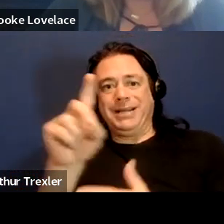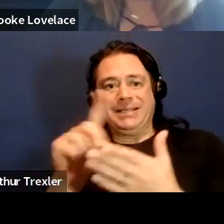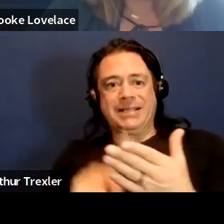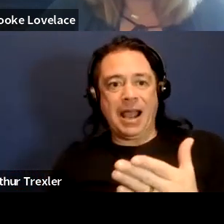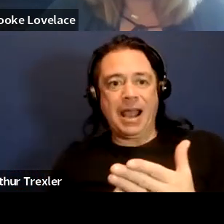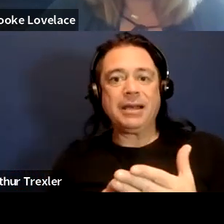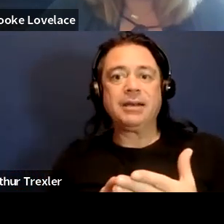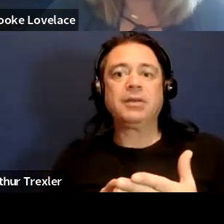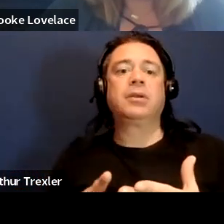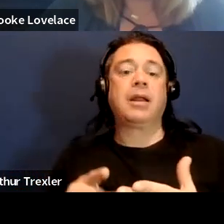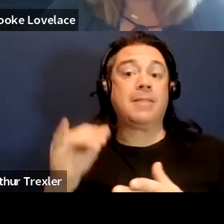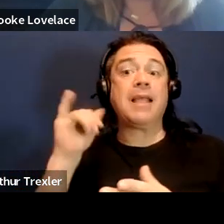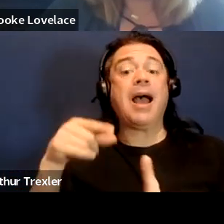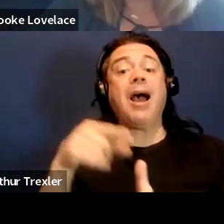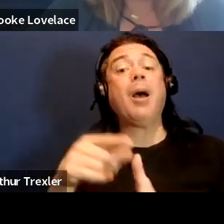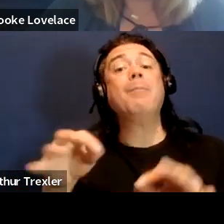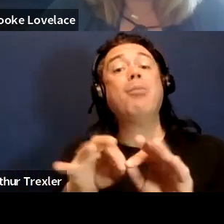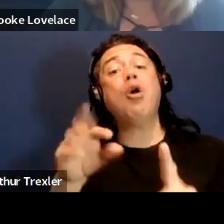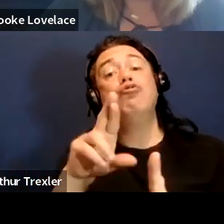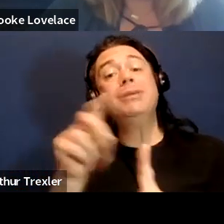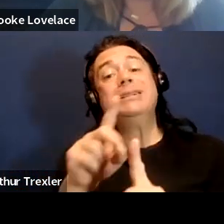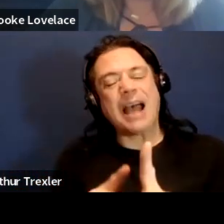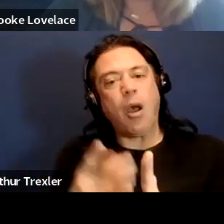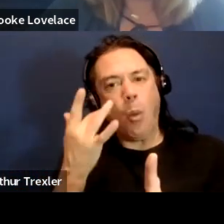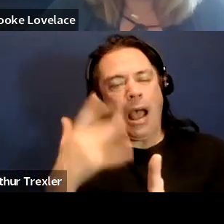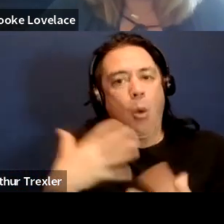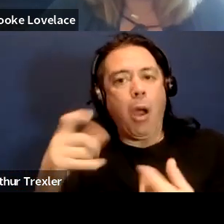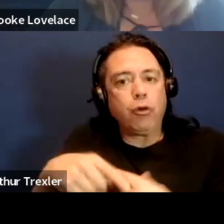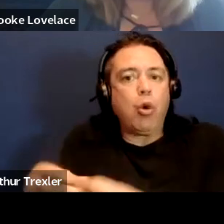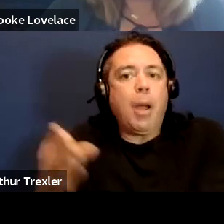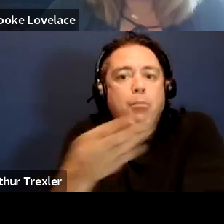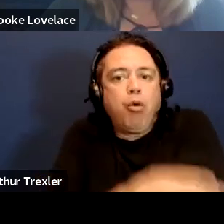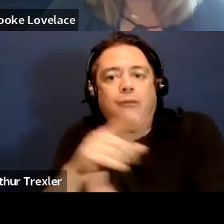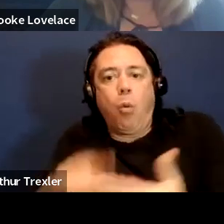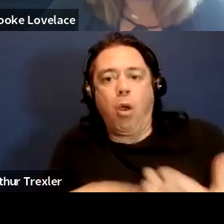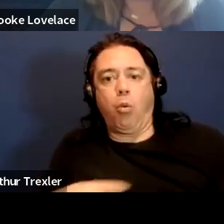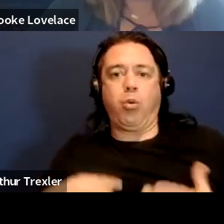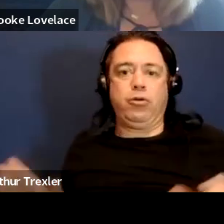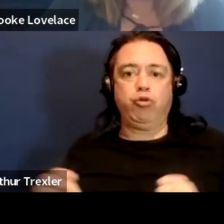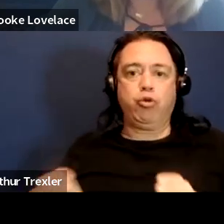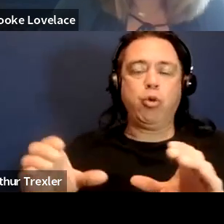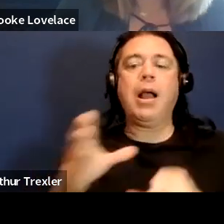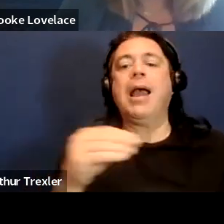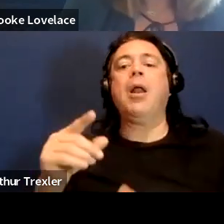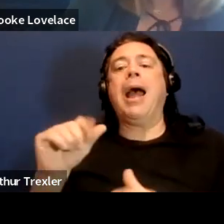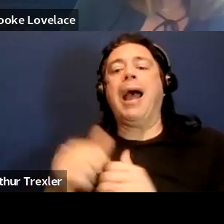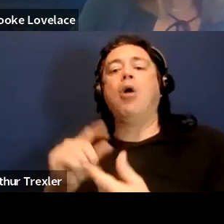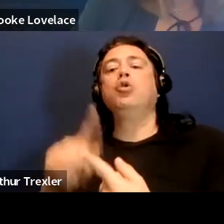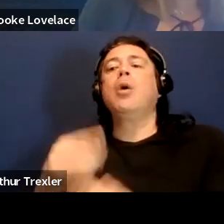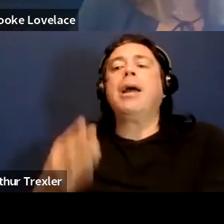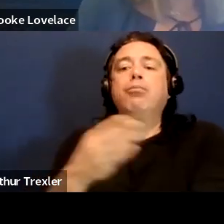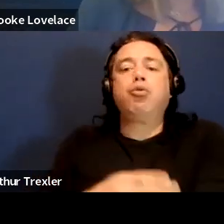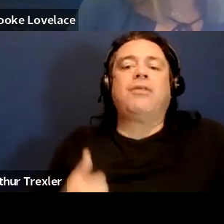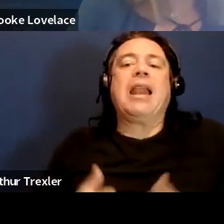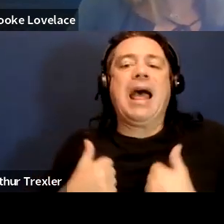as you said, is to, you know, improve what we're doing and improve lives. And I really believe that that's where Medicaid is coming from this